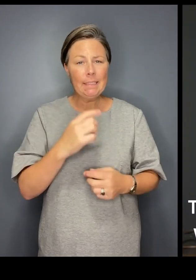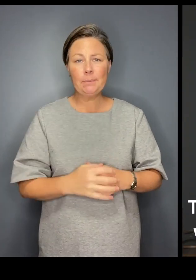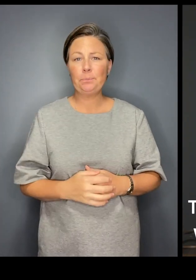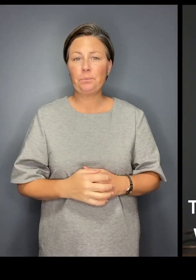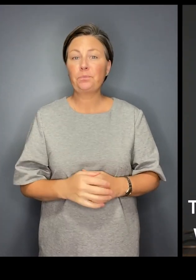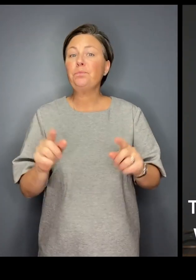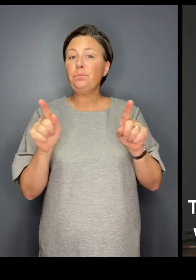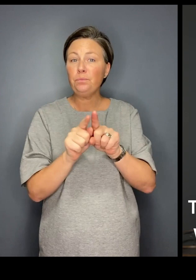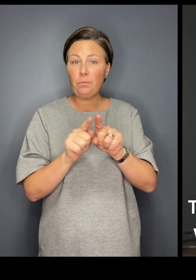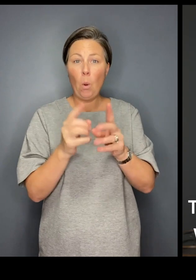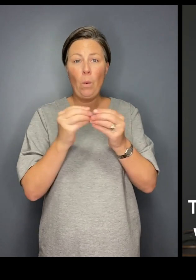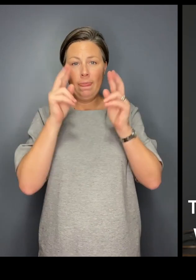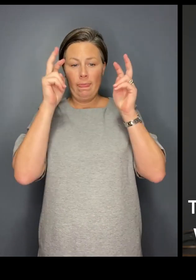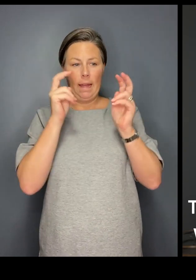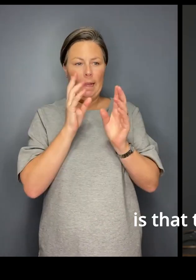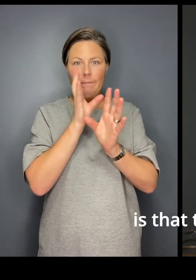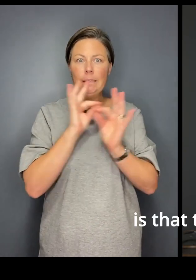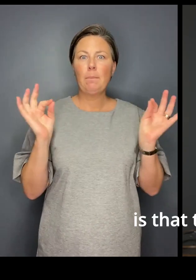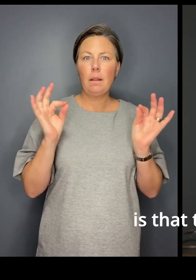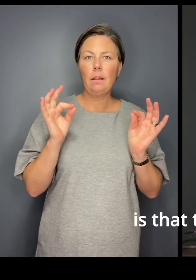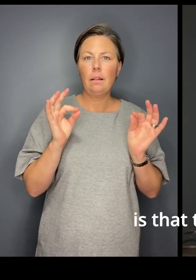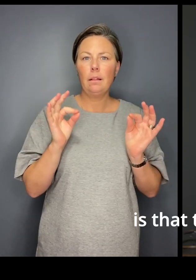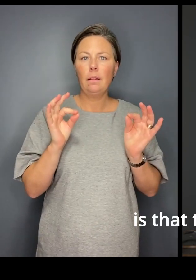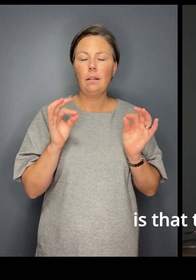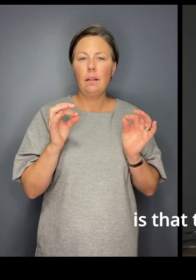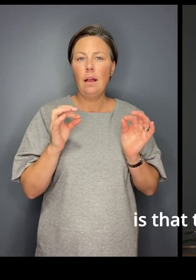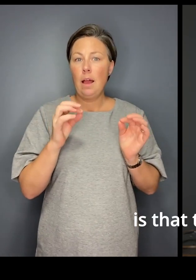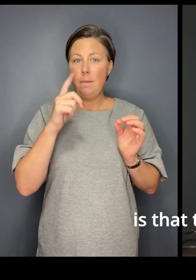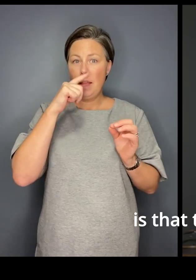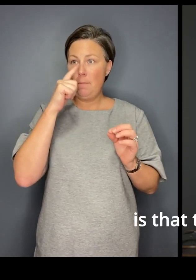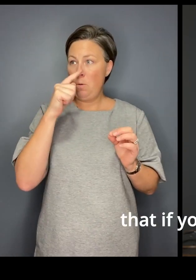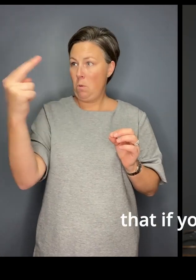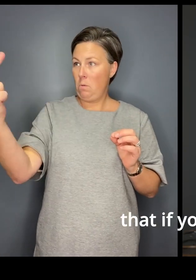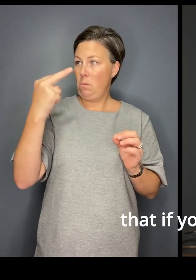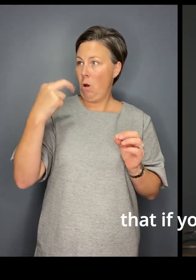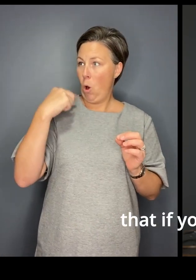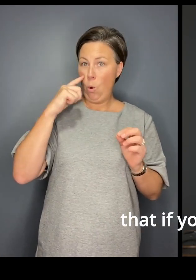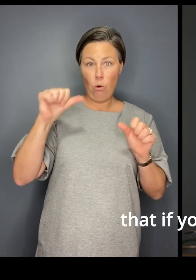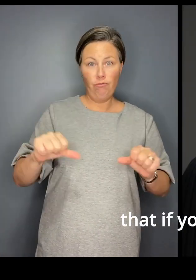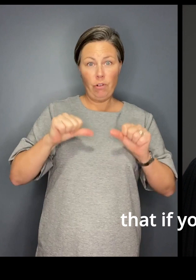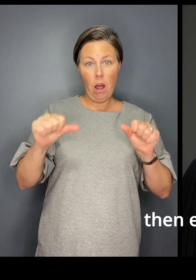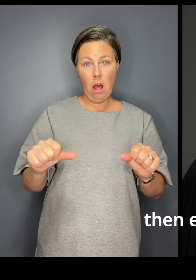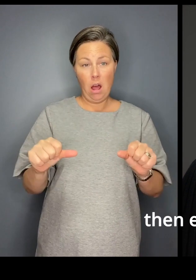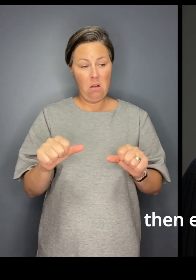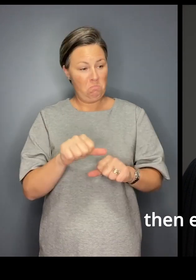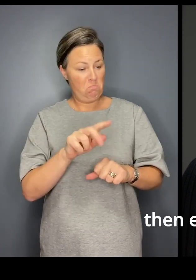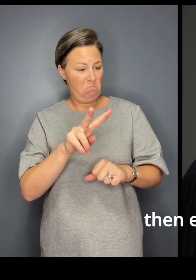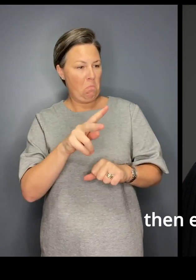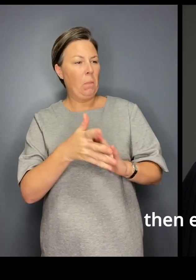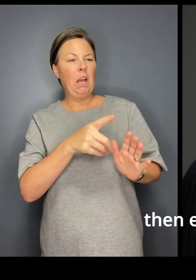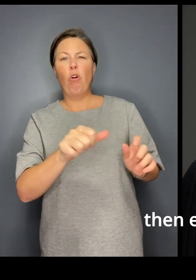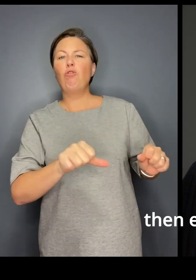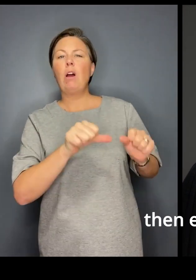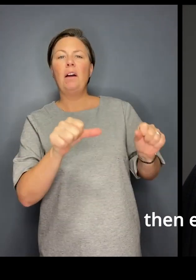other fun one, I think, with invisible conditions is that there is this sort of assumption that if you're looking okay on the surface, then everything must be